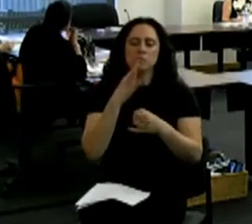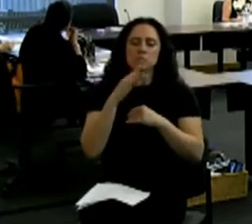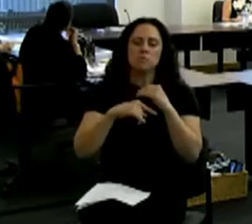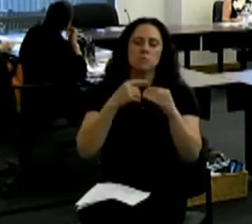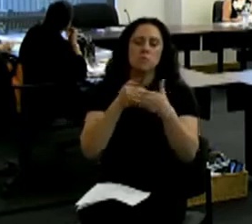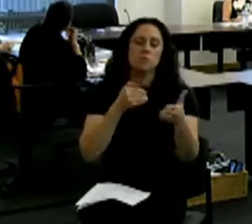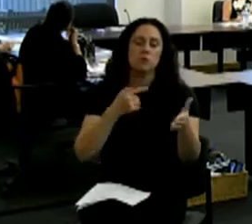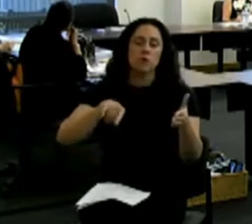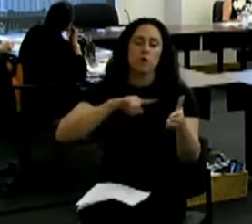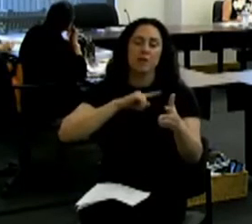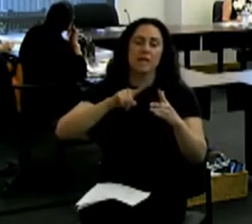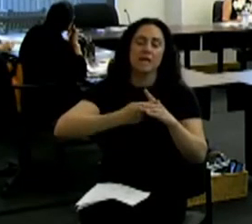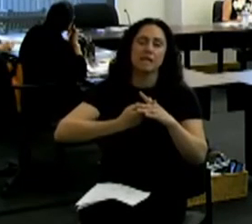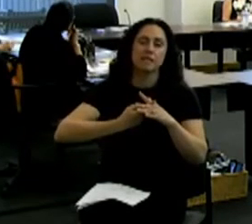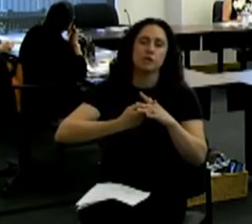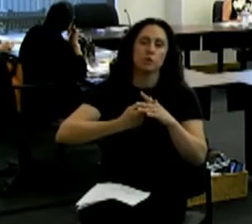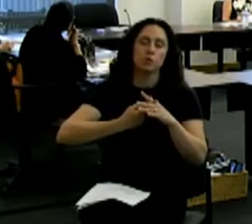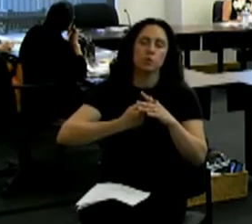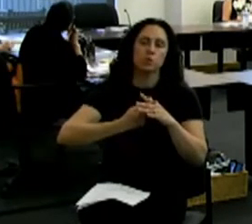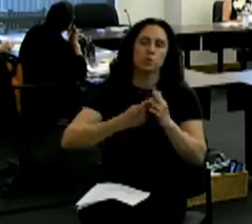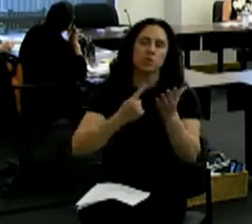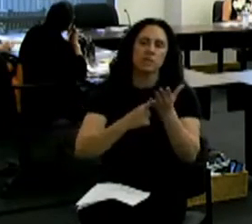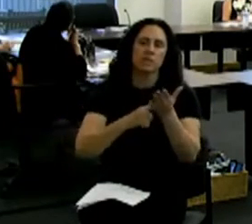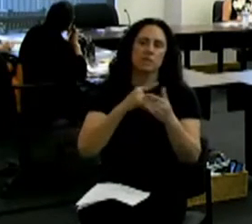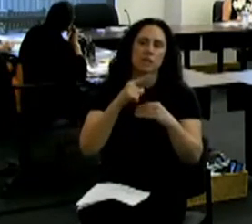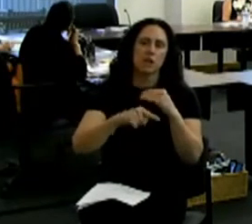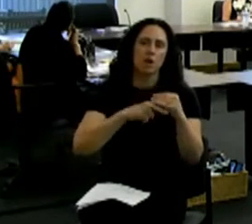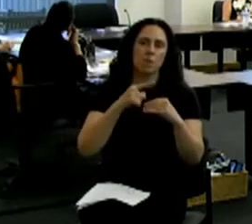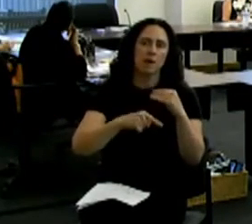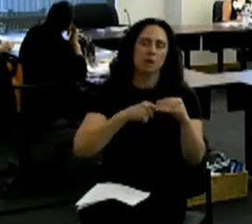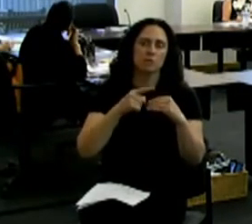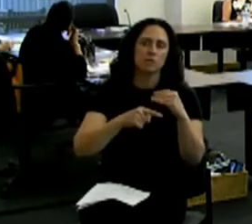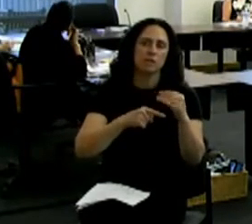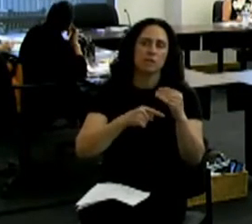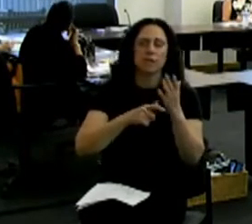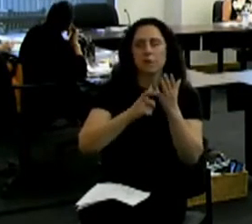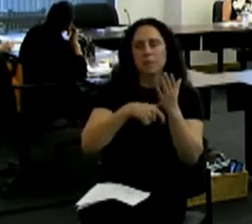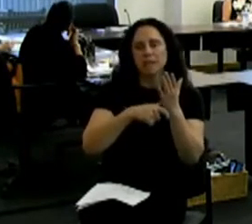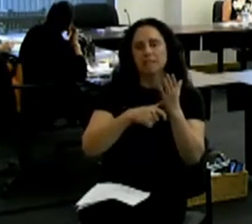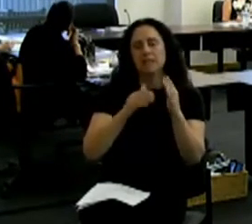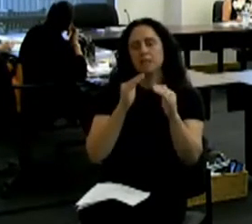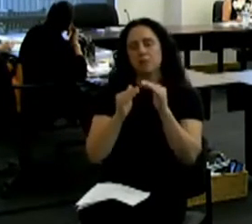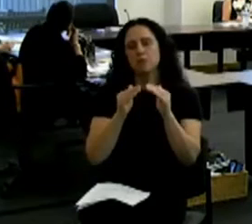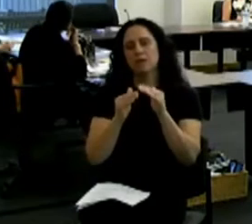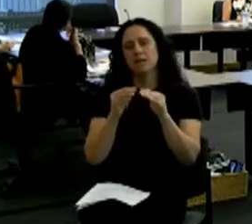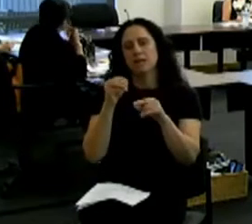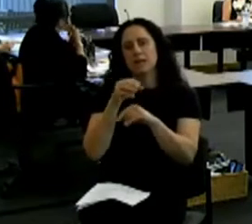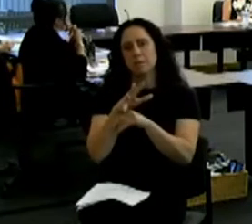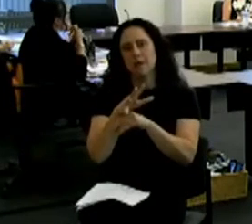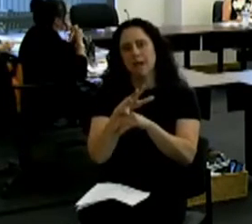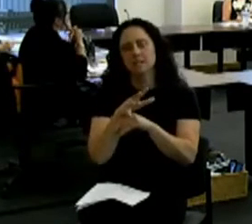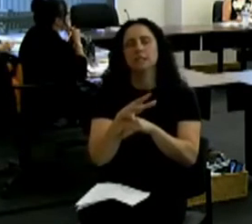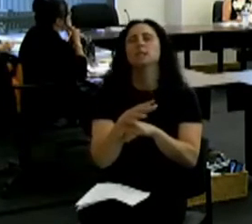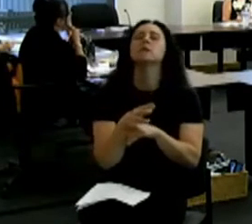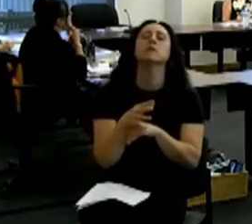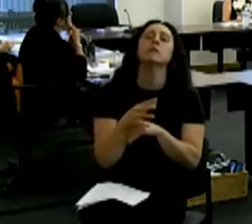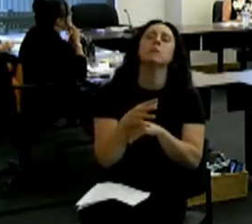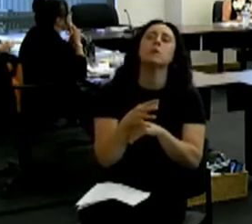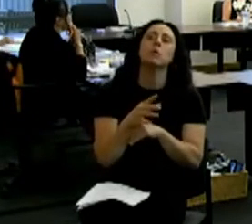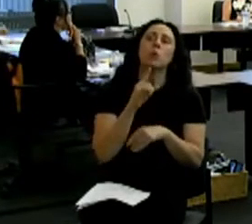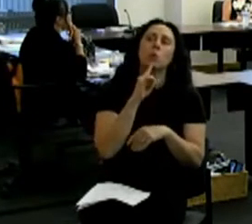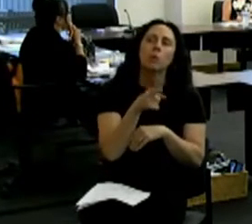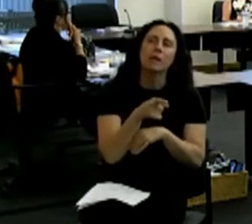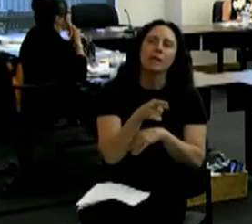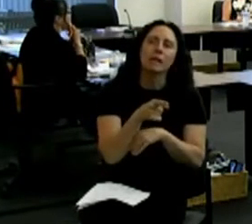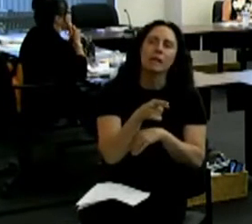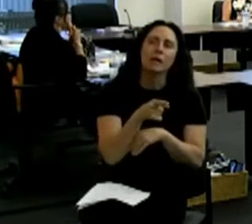about before we get into the discussion about Connections Magazine, community impact, and fast facts is that